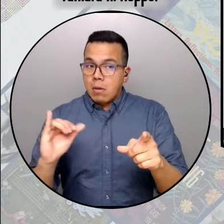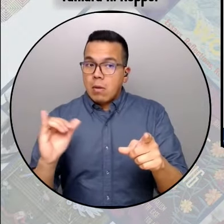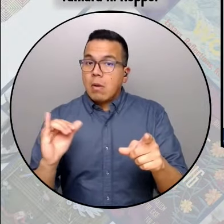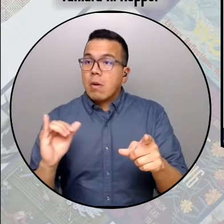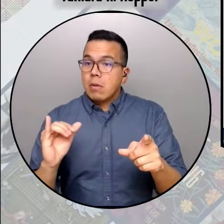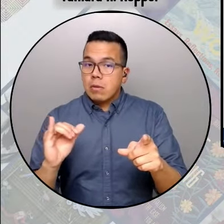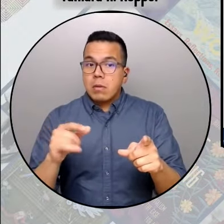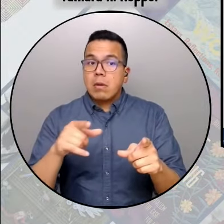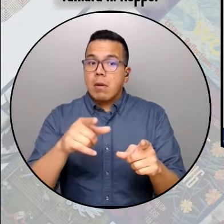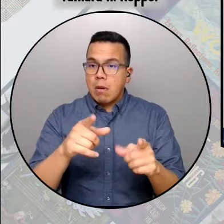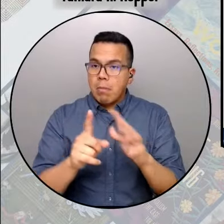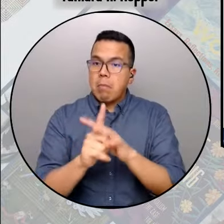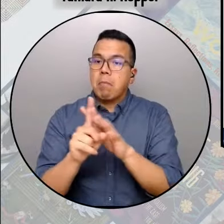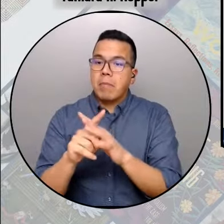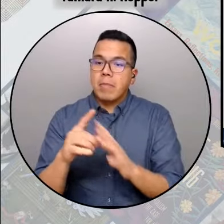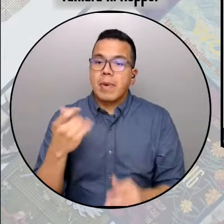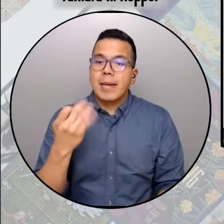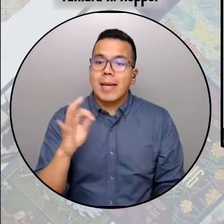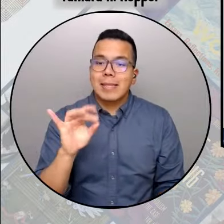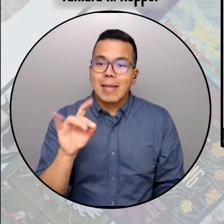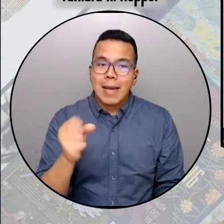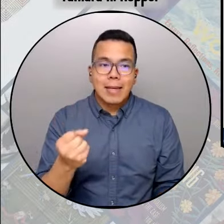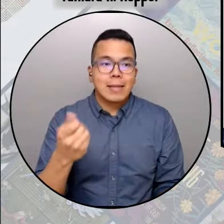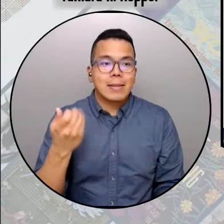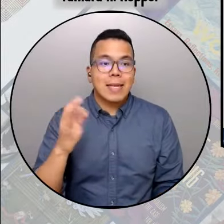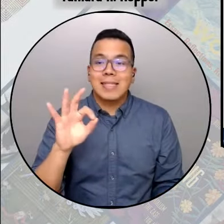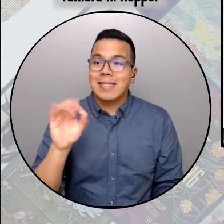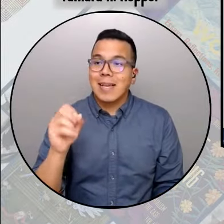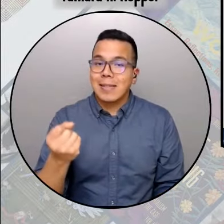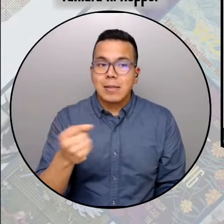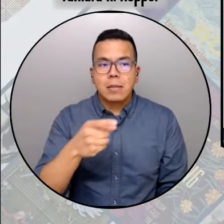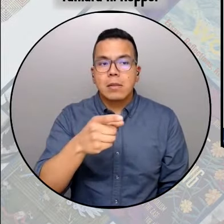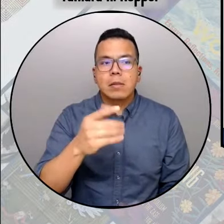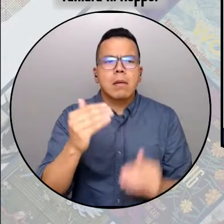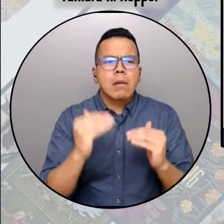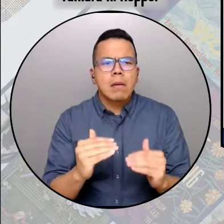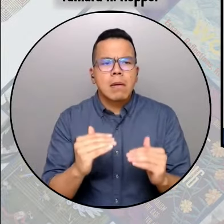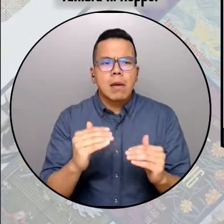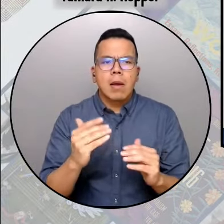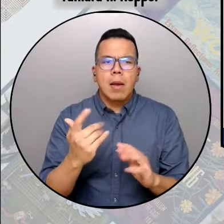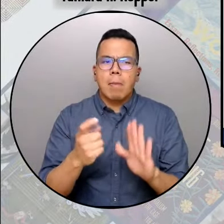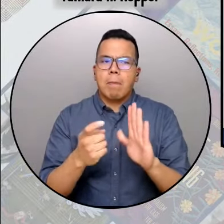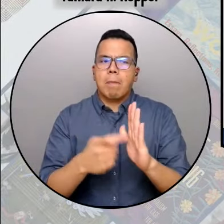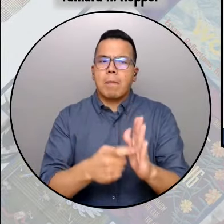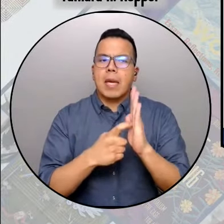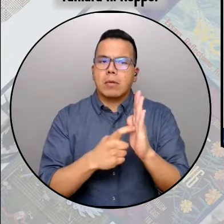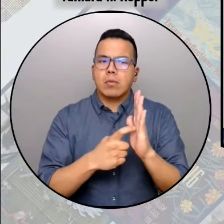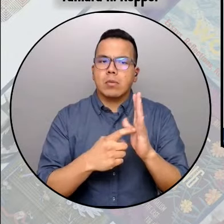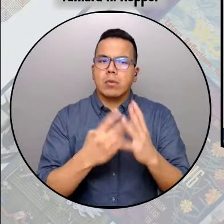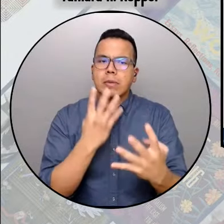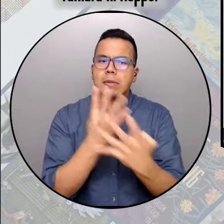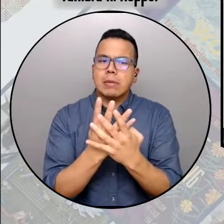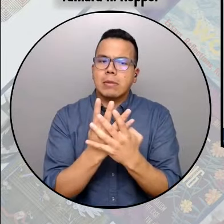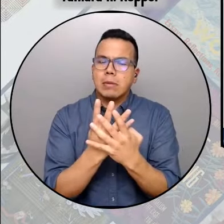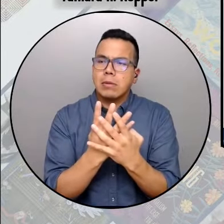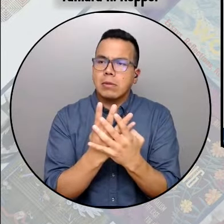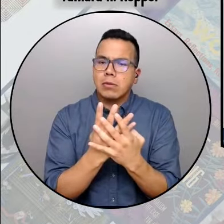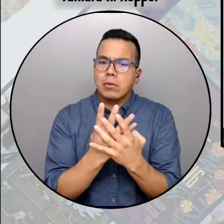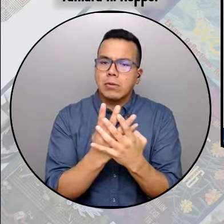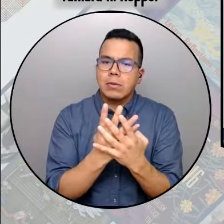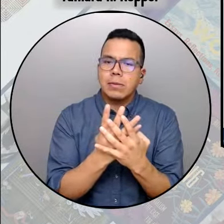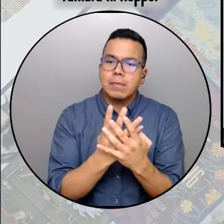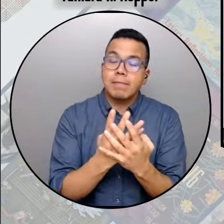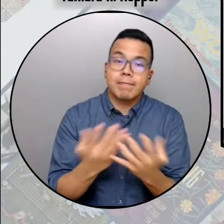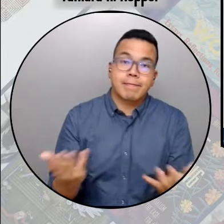in the 1980s and 1990s, mandatory detention. And so this is you